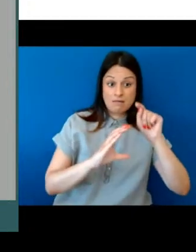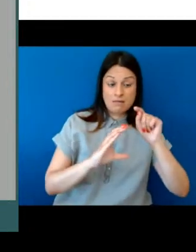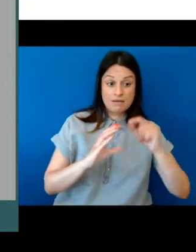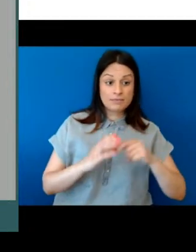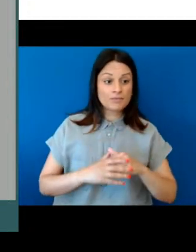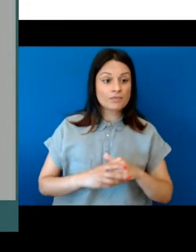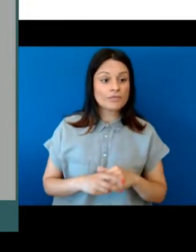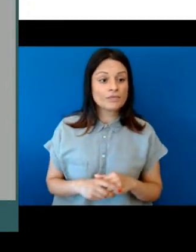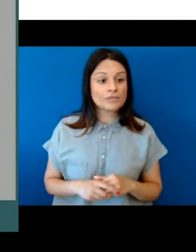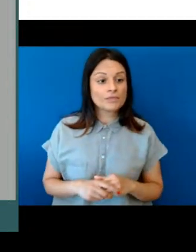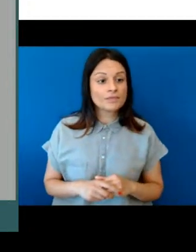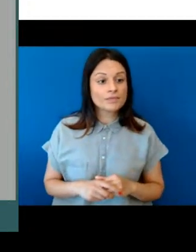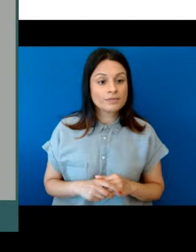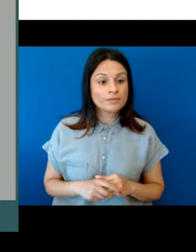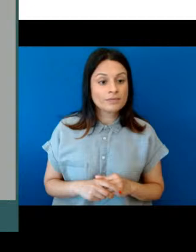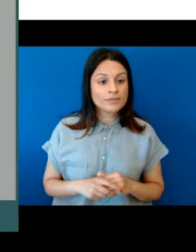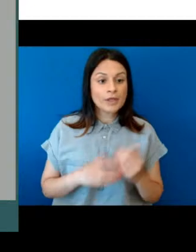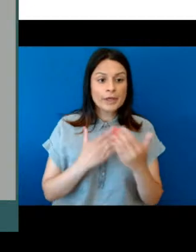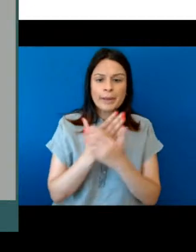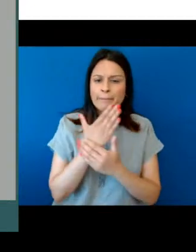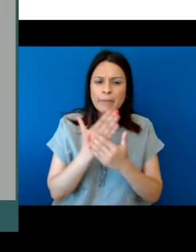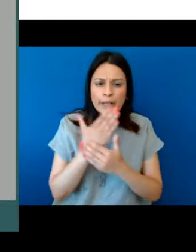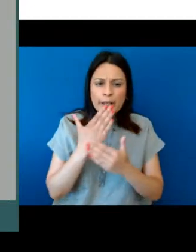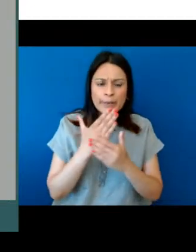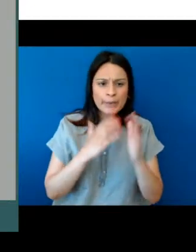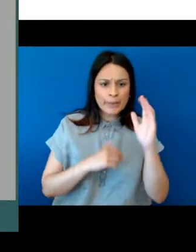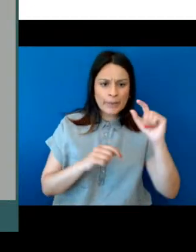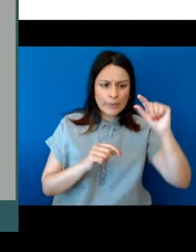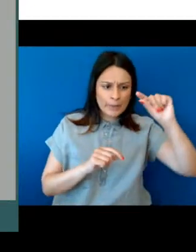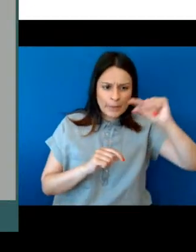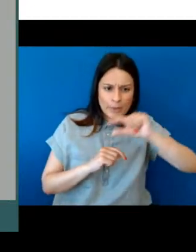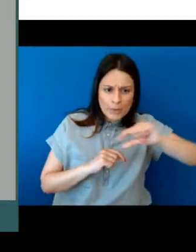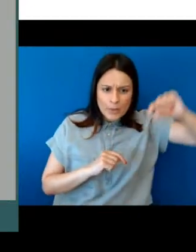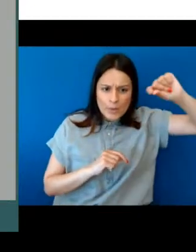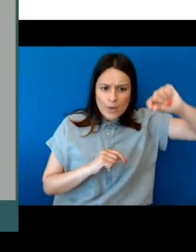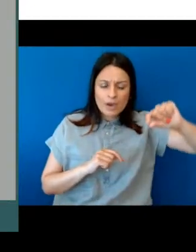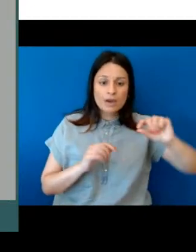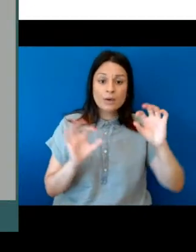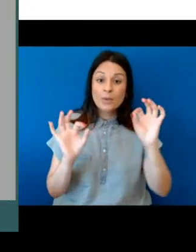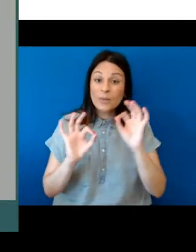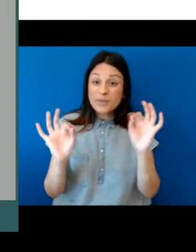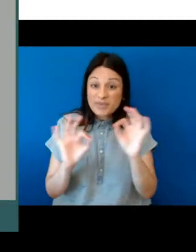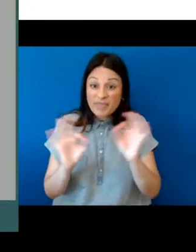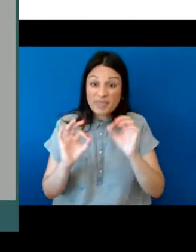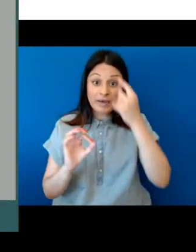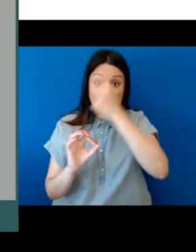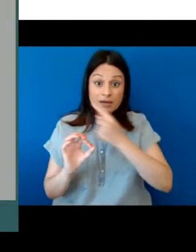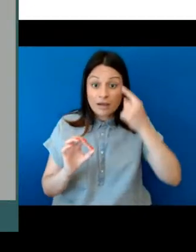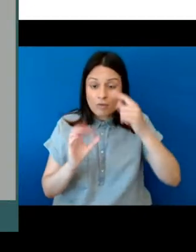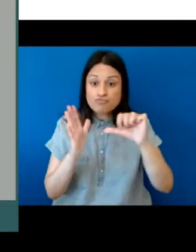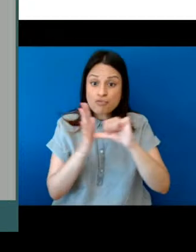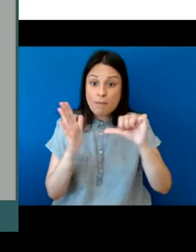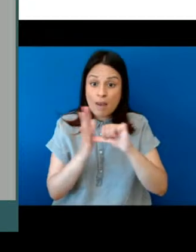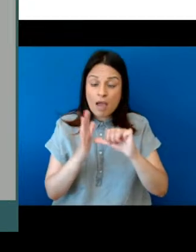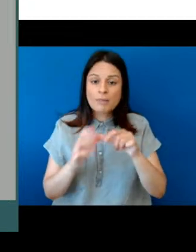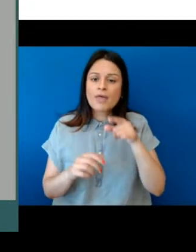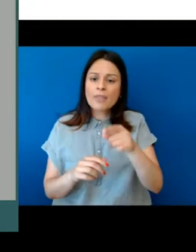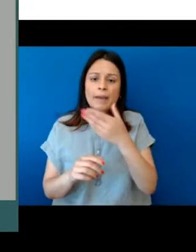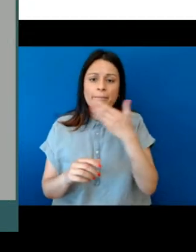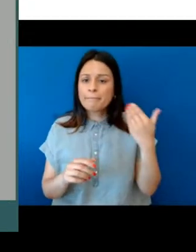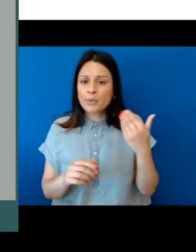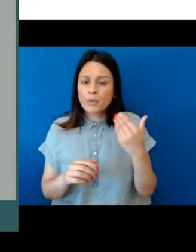in blue without upper airway disease probably don't have corticosteroid